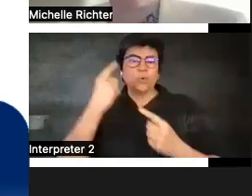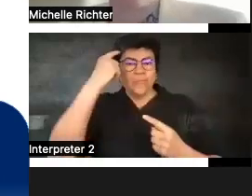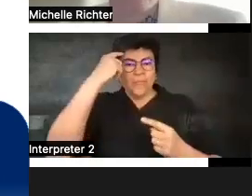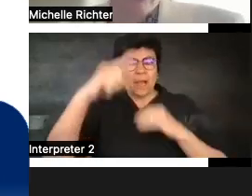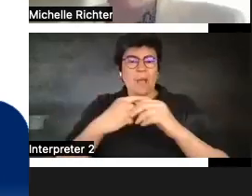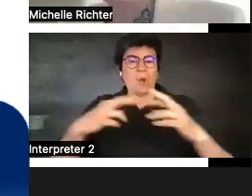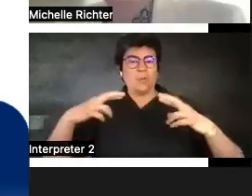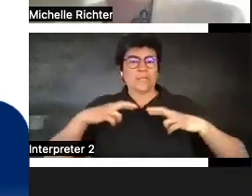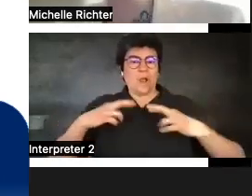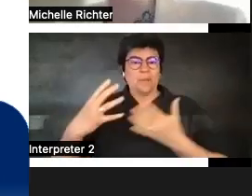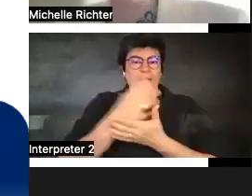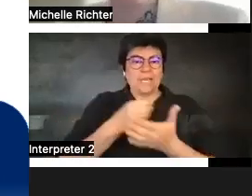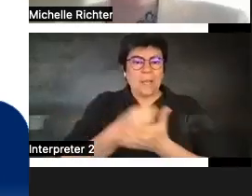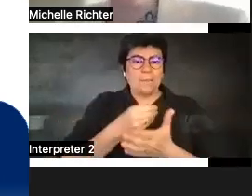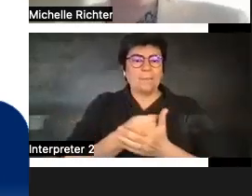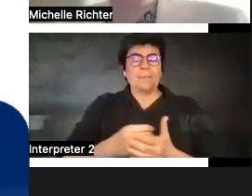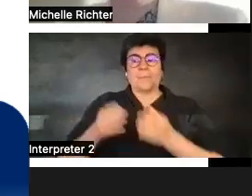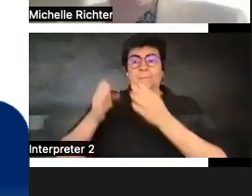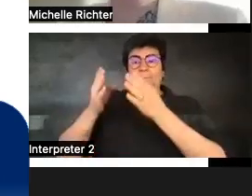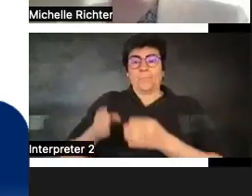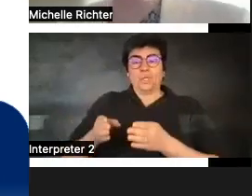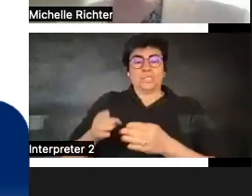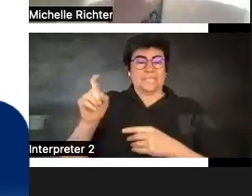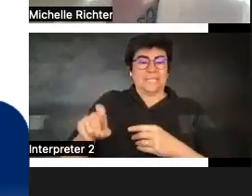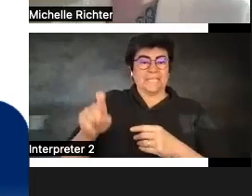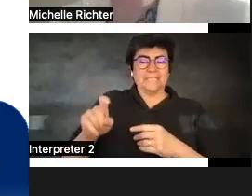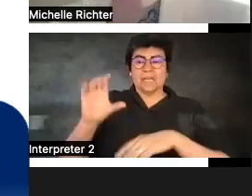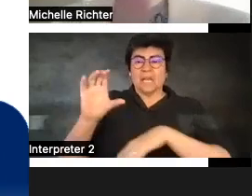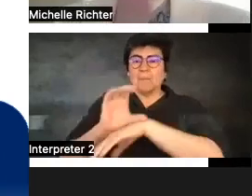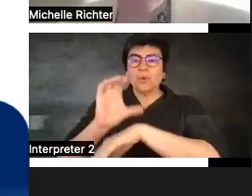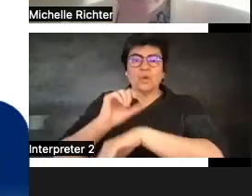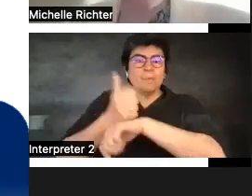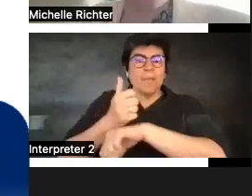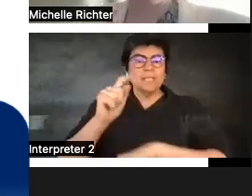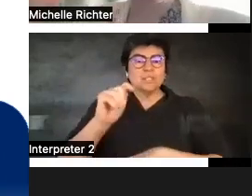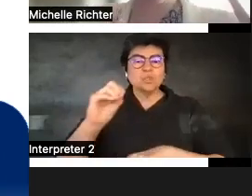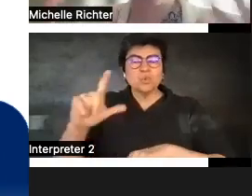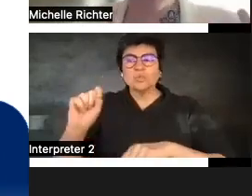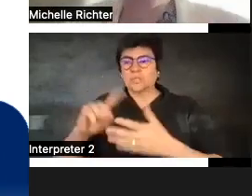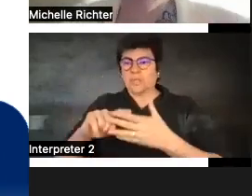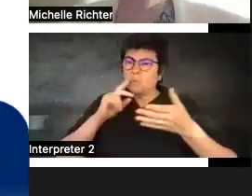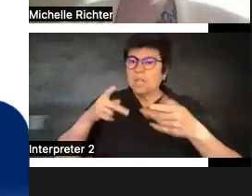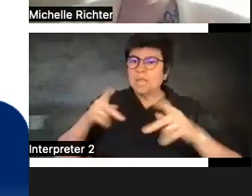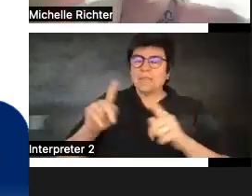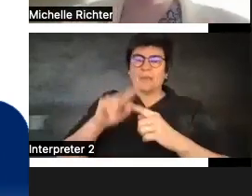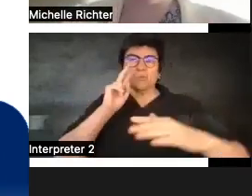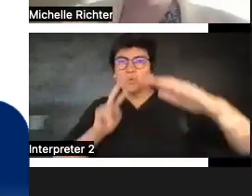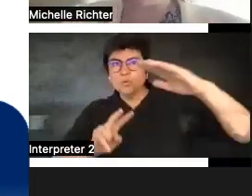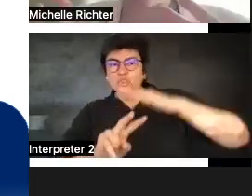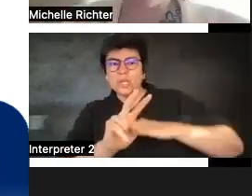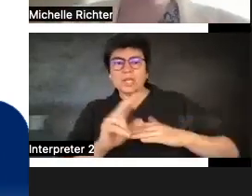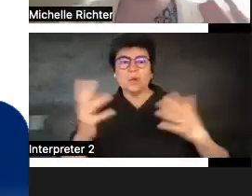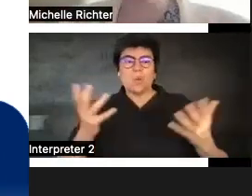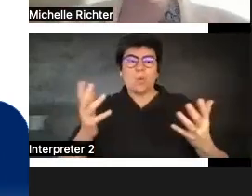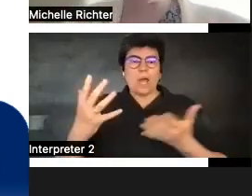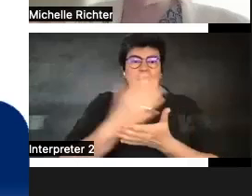retirement income. A person needs computer-based tools that enable them to project out what